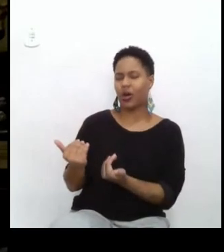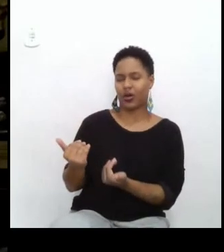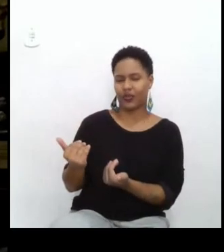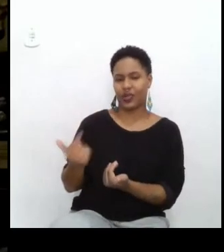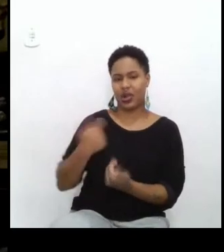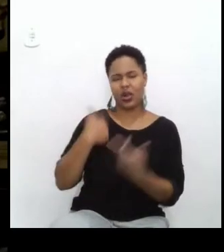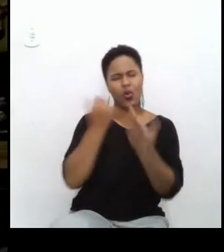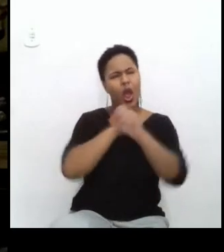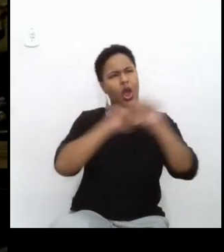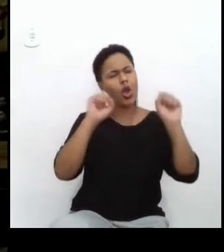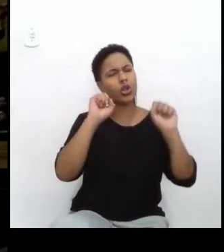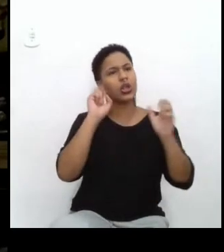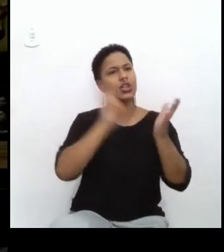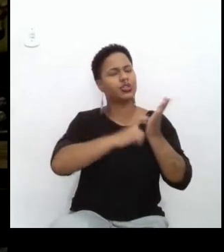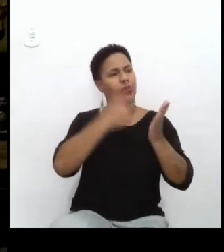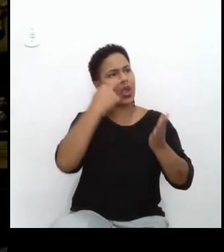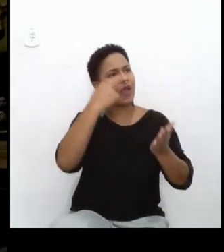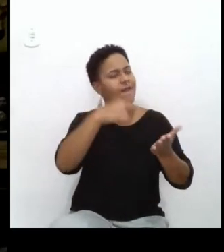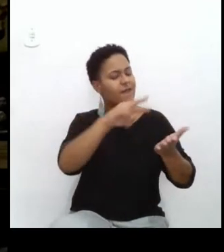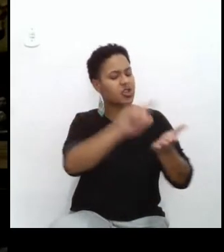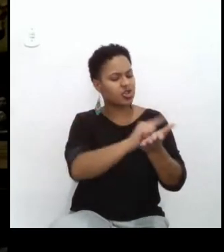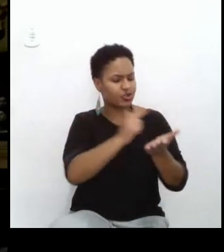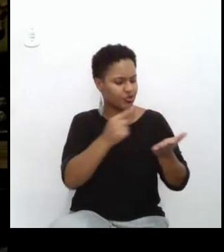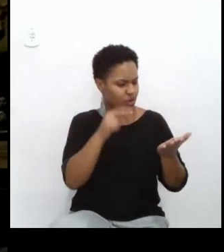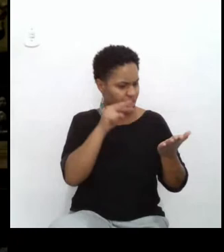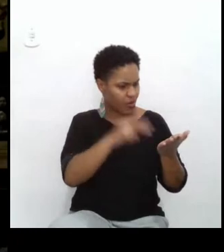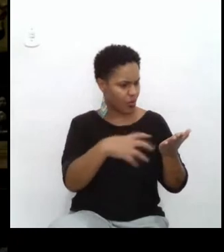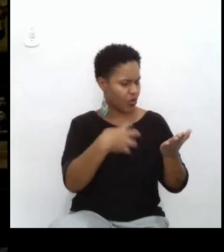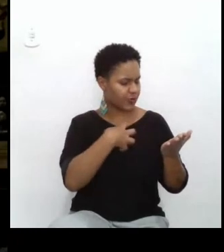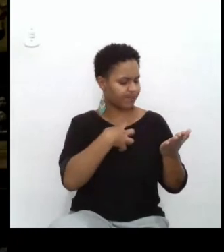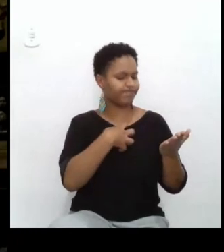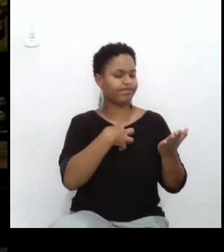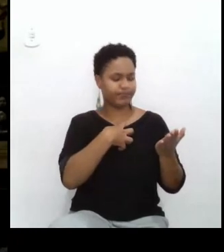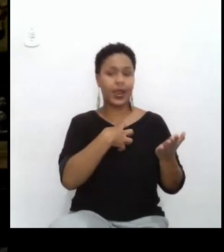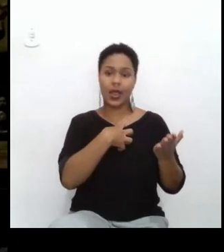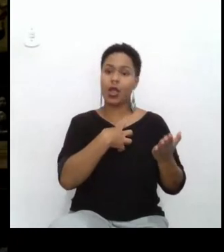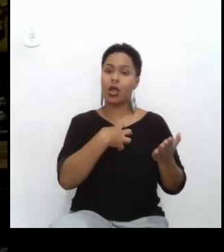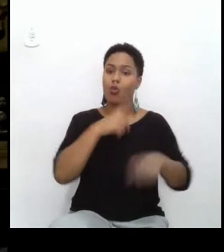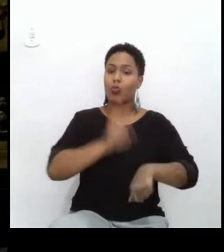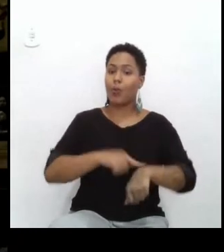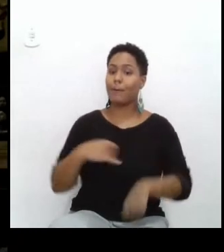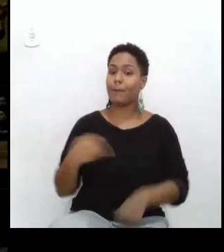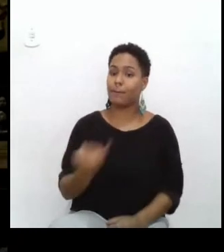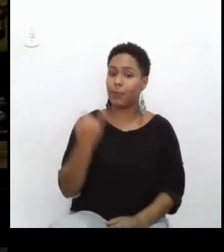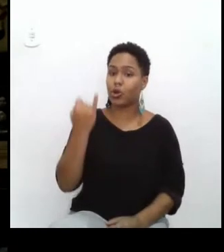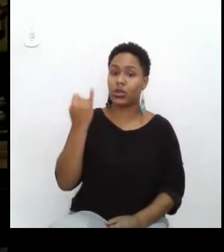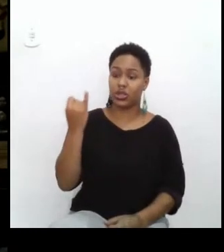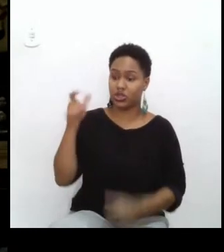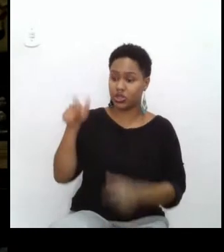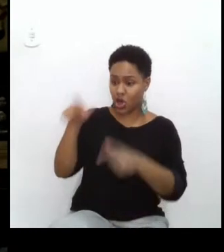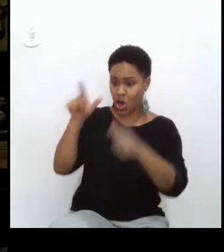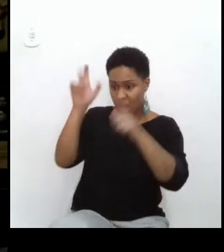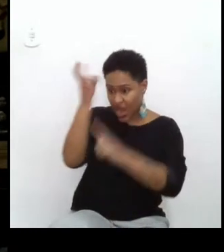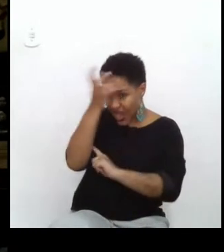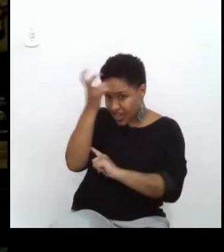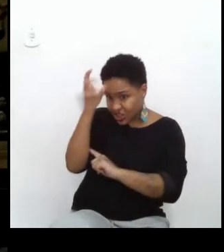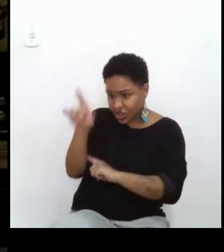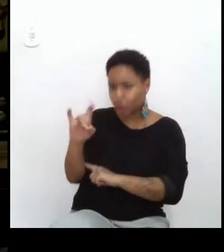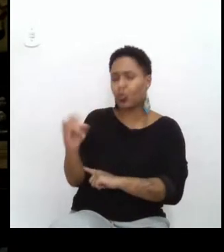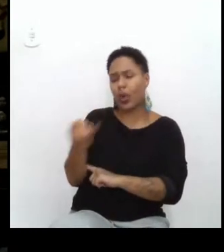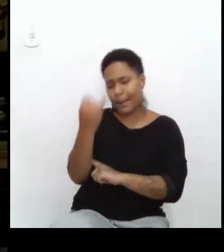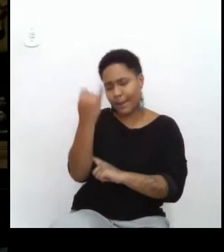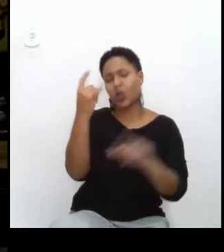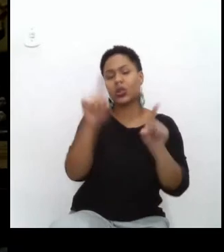nesse momento não foi assim que fazer esse cartão ninguém porque se a